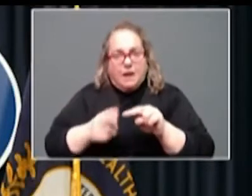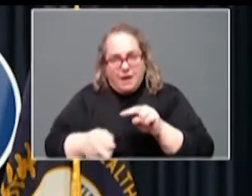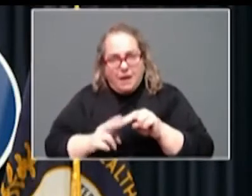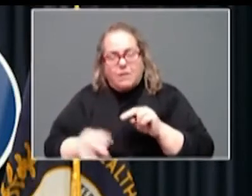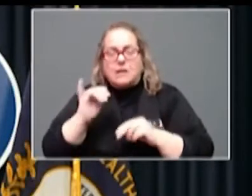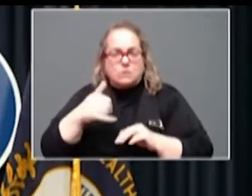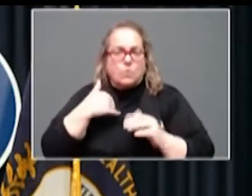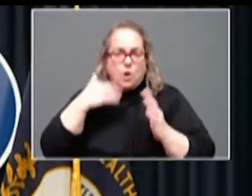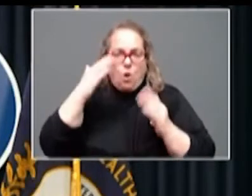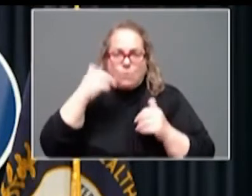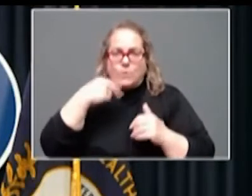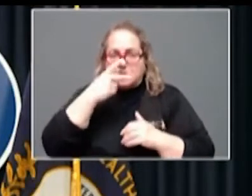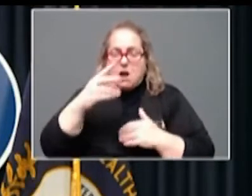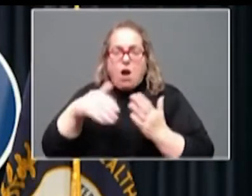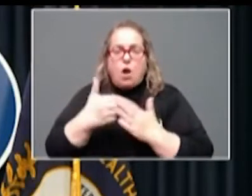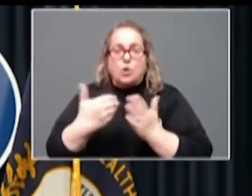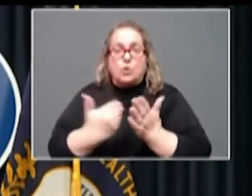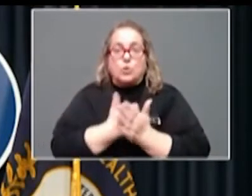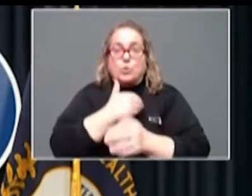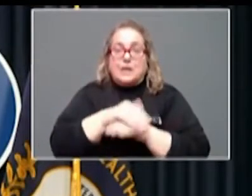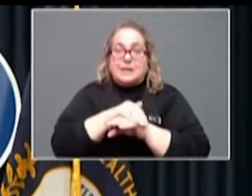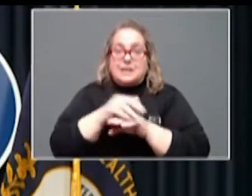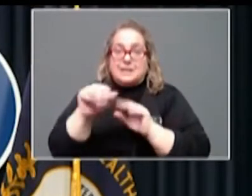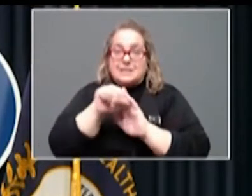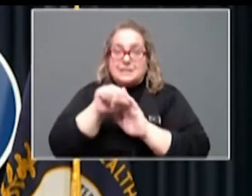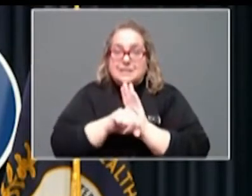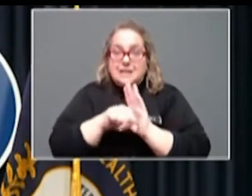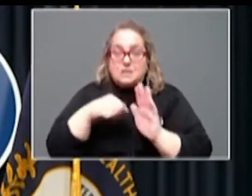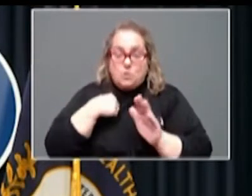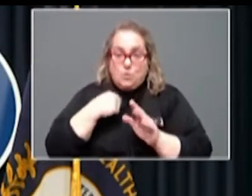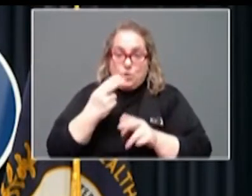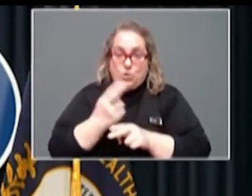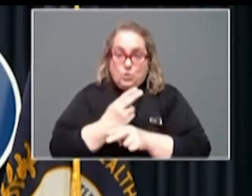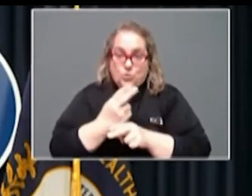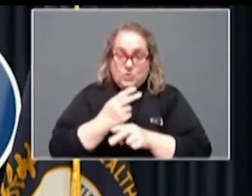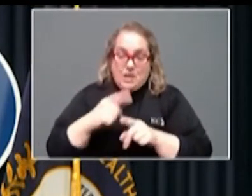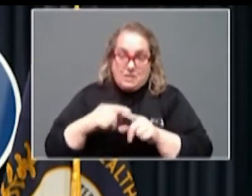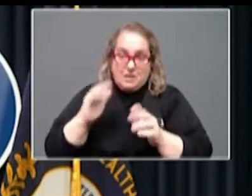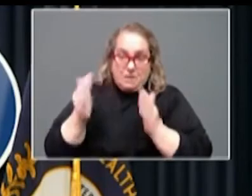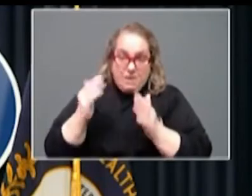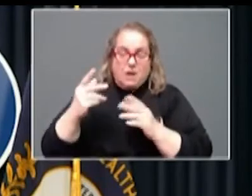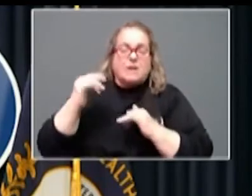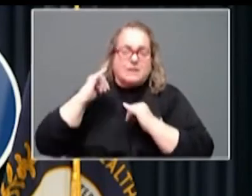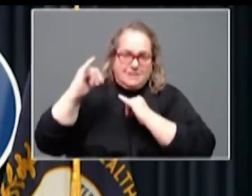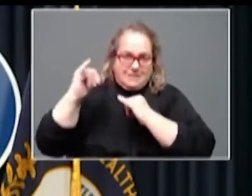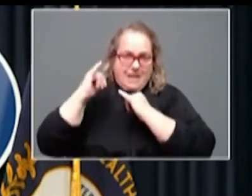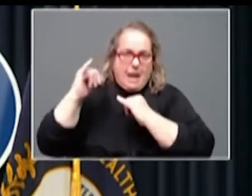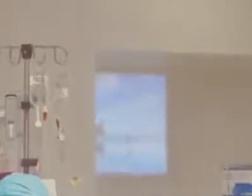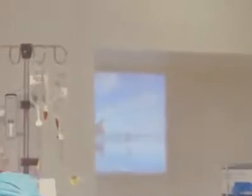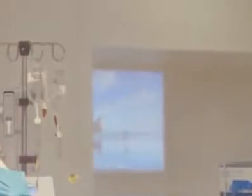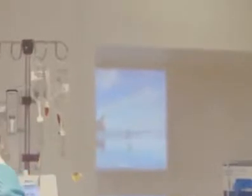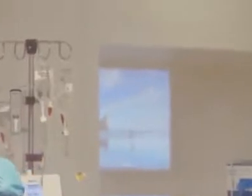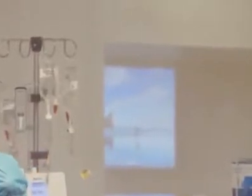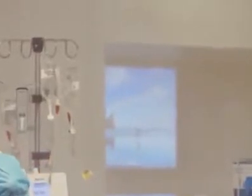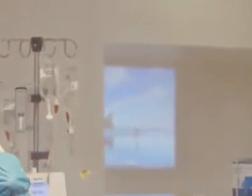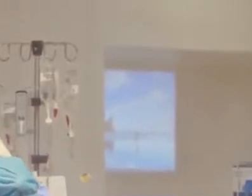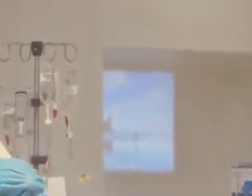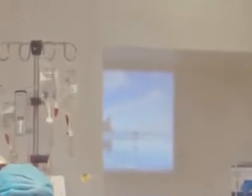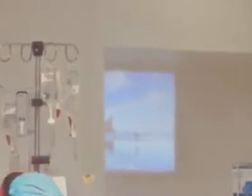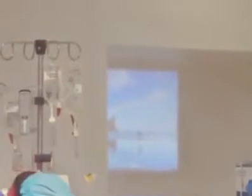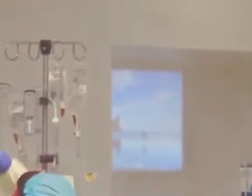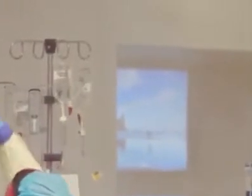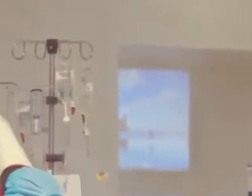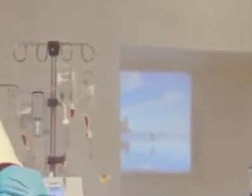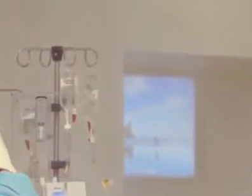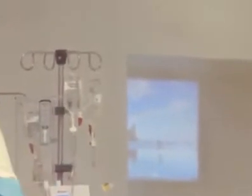New England states that I'd previously used as comparators, they continue to decline. So hopefully if they are a predictor